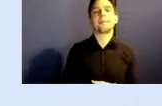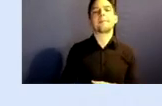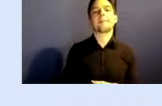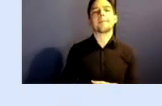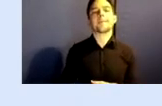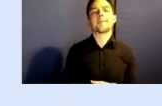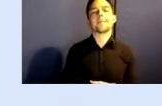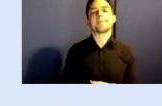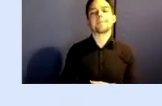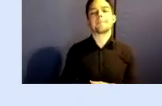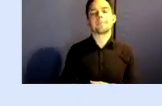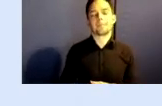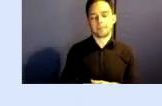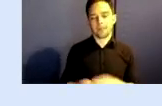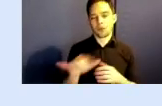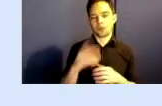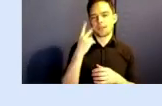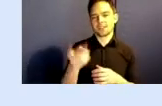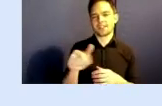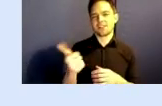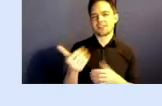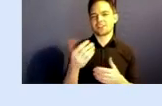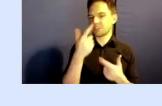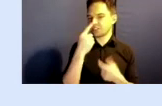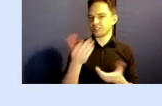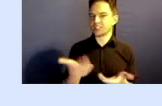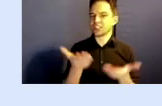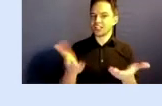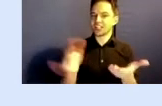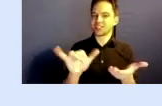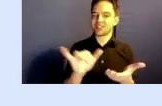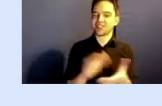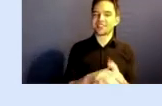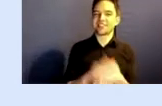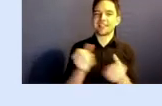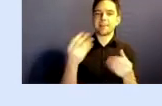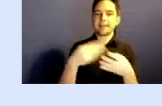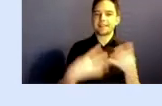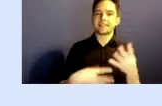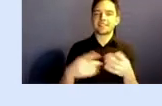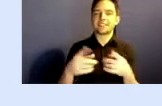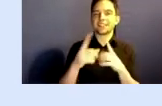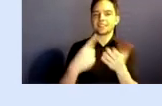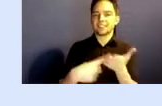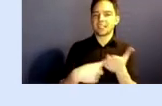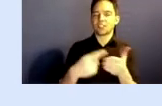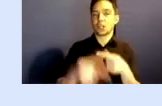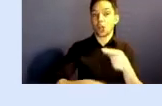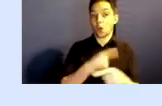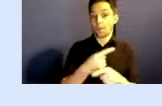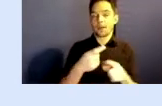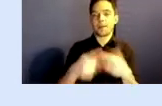And I also see a really interesting suggestion about, so there's lots of discussions globally about